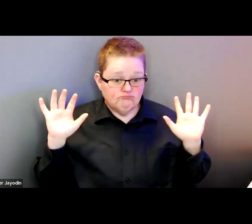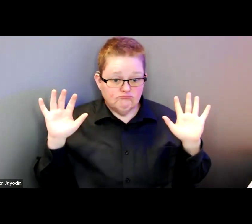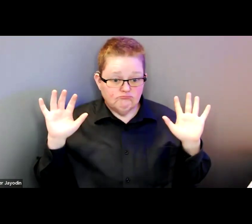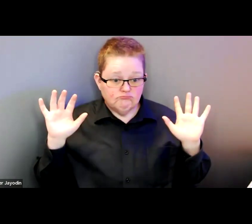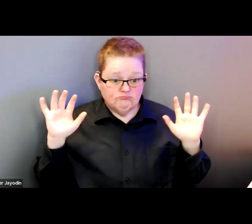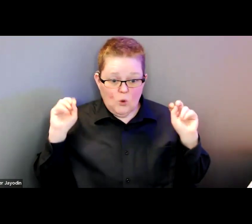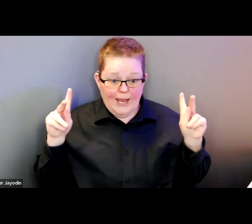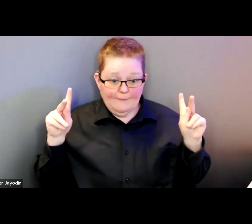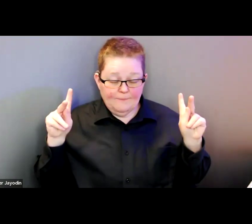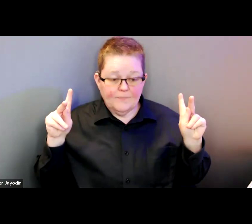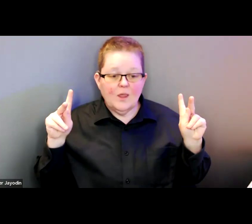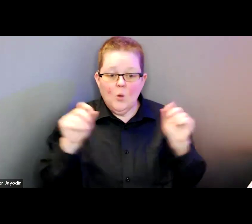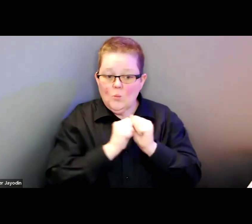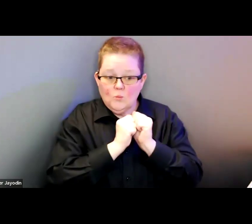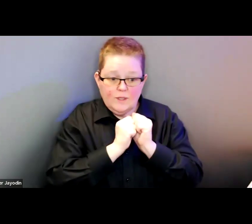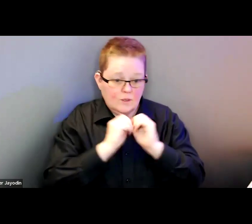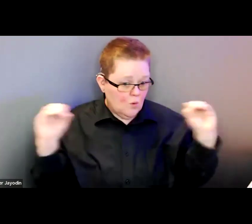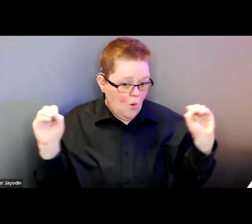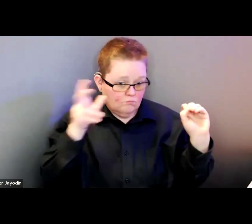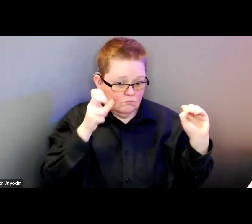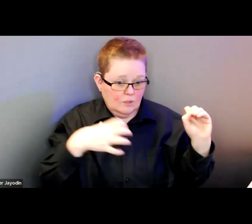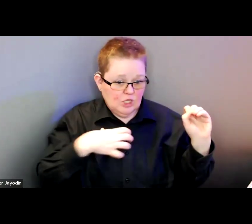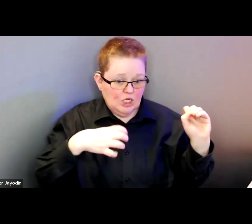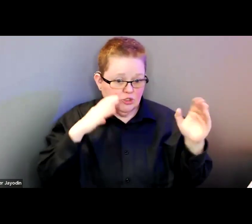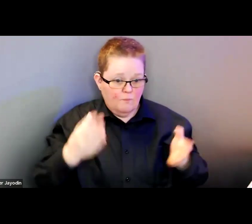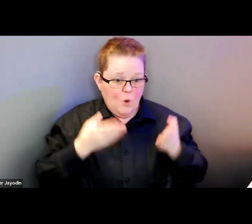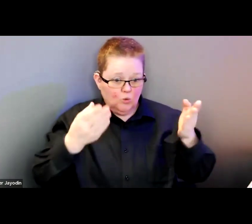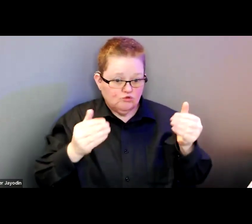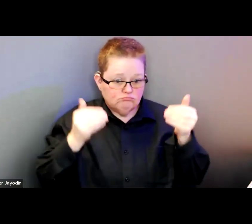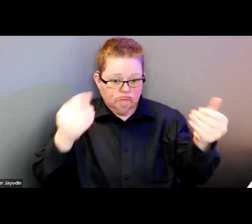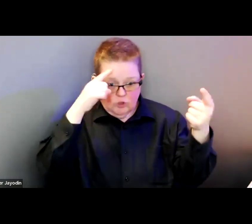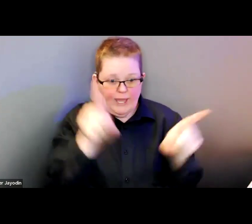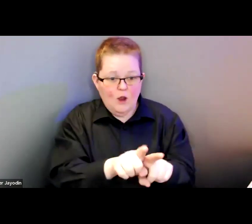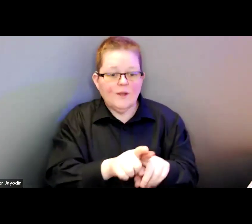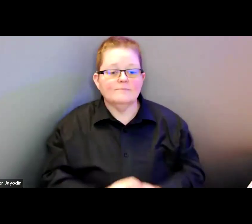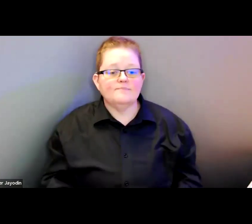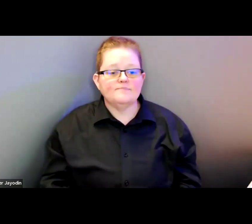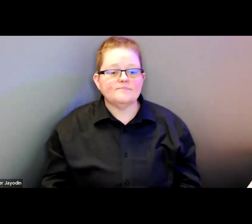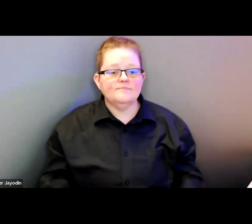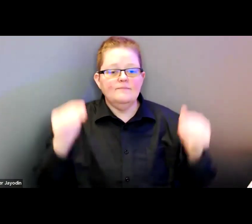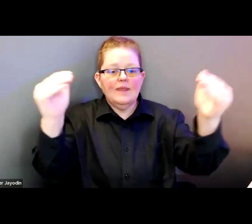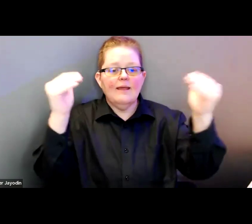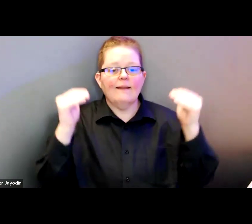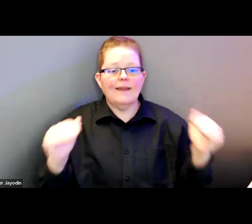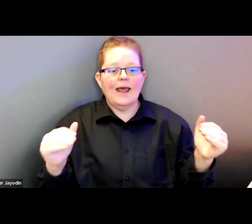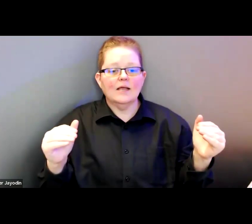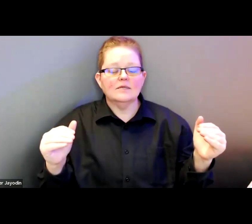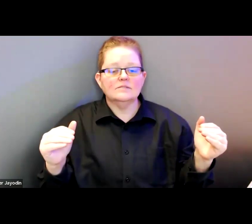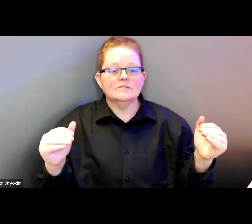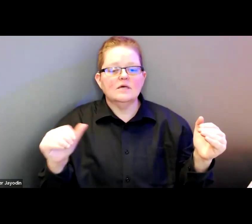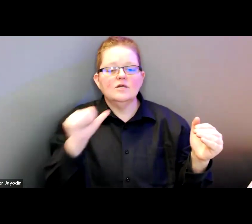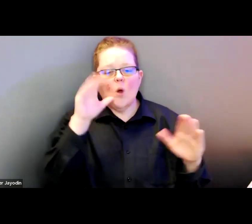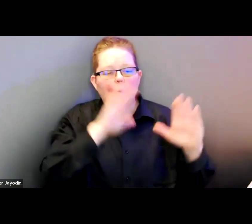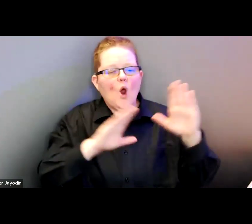Okay, without objection, motion is carried. So the next item, don't worry, folks, we'll be taking a break in just a little bit.